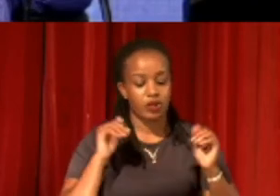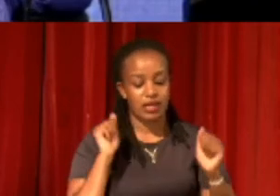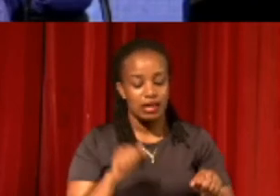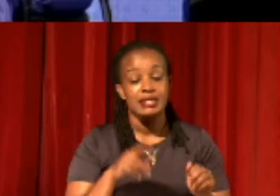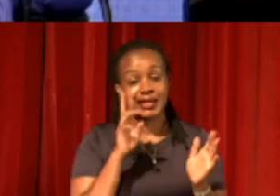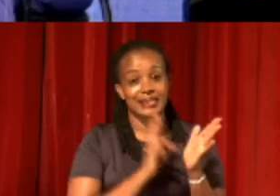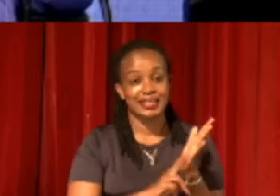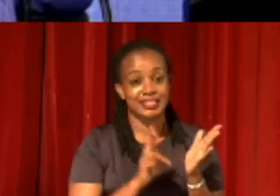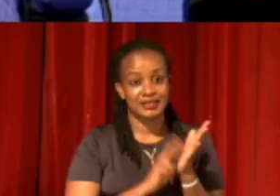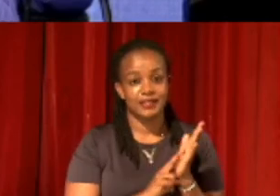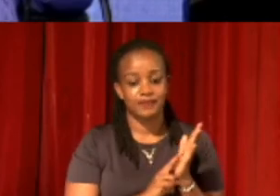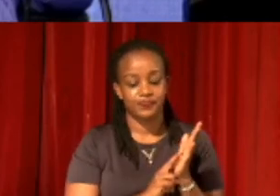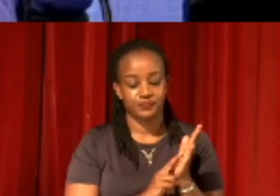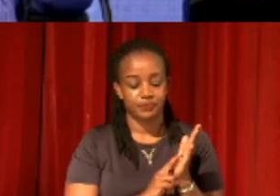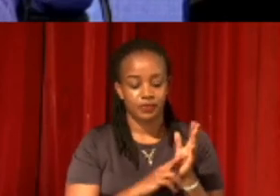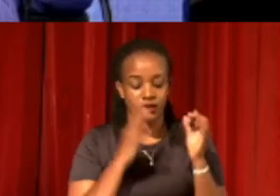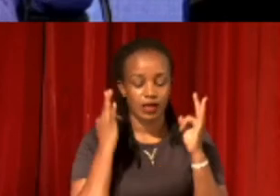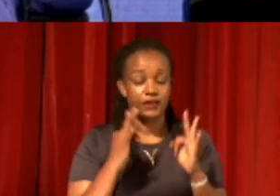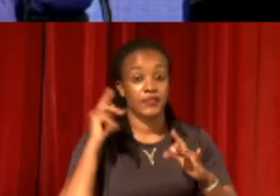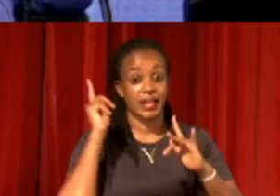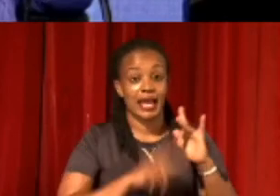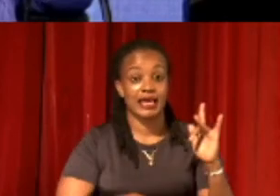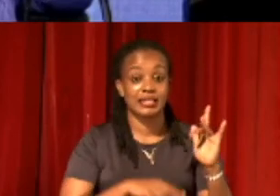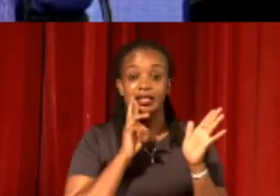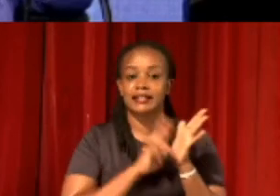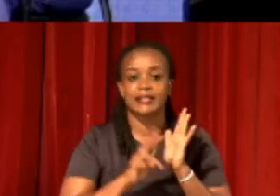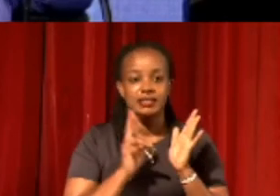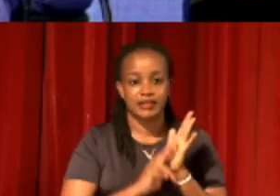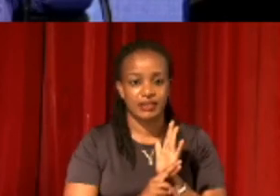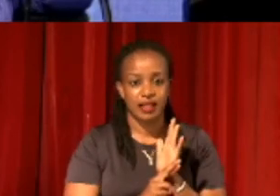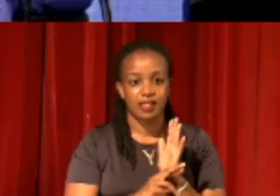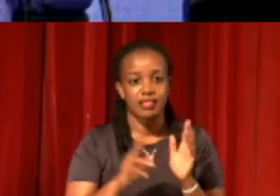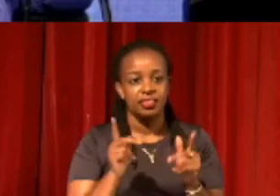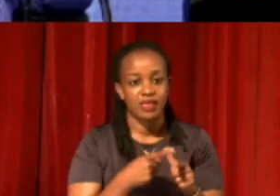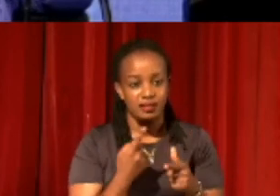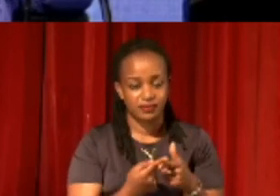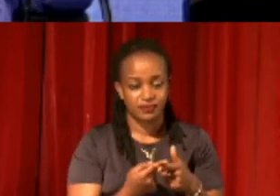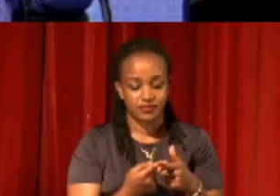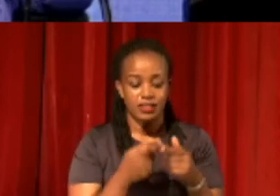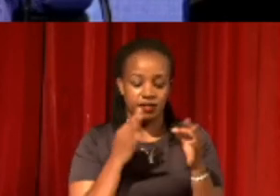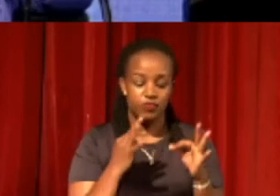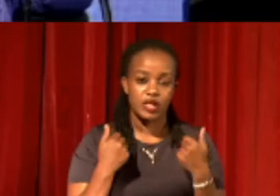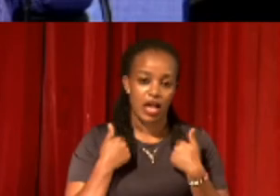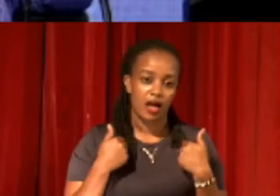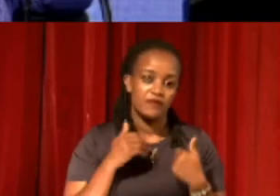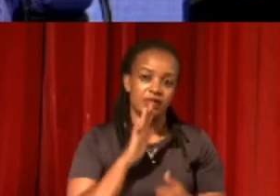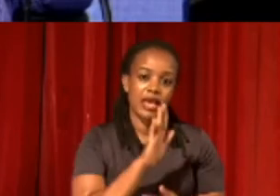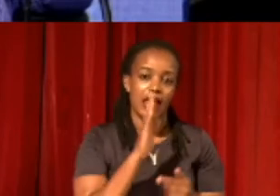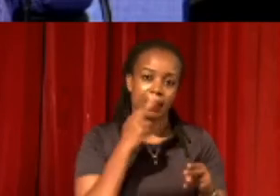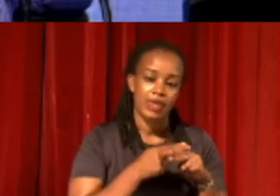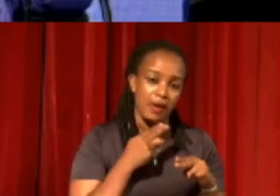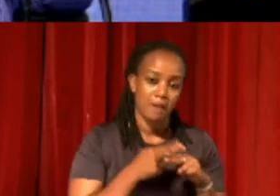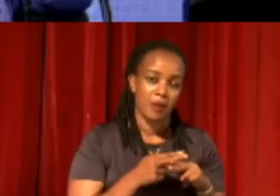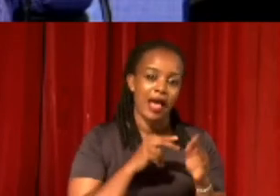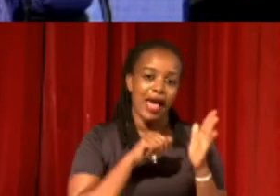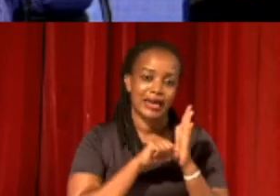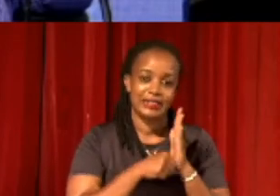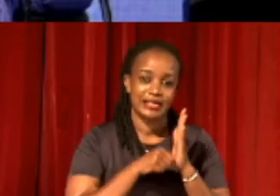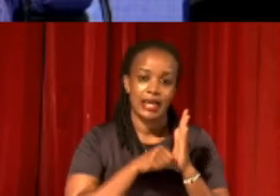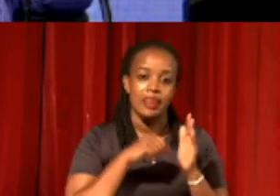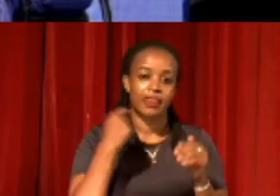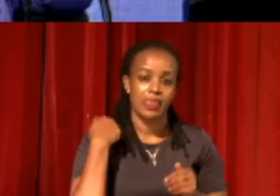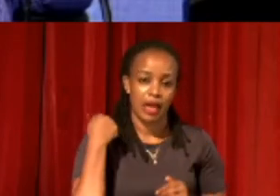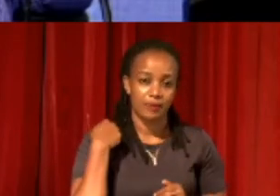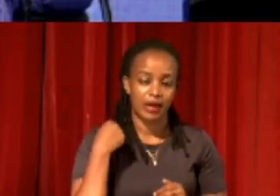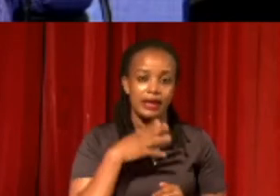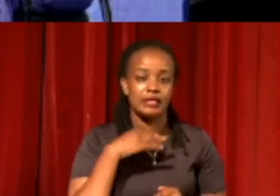Yeah. And if they cannot go beyond that particular platform, as long as they give us their name, their ID number, and the telephone number, we can call